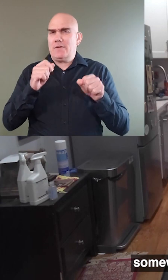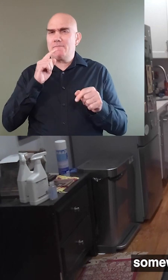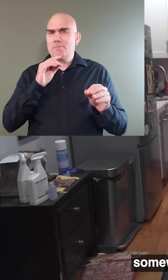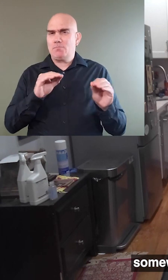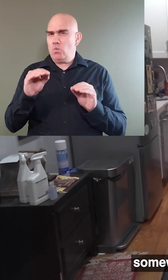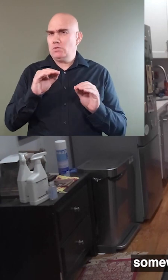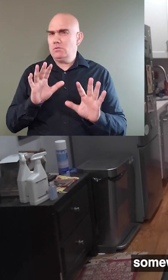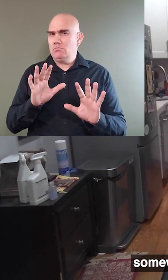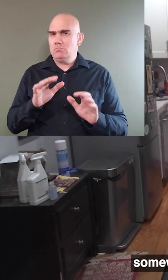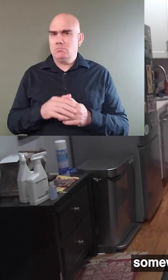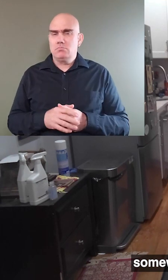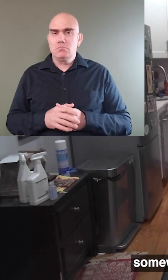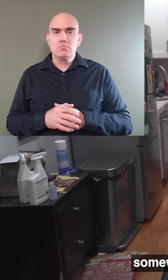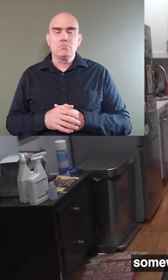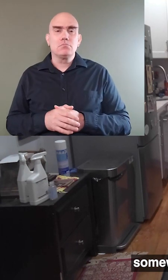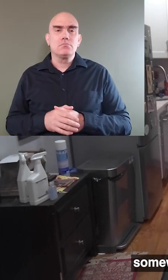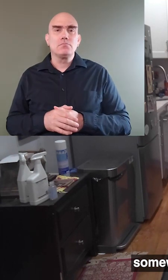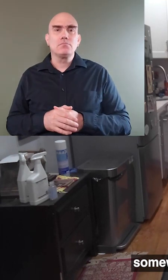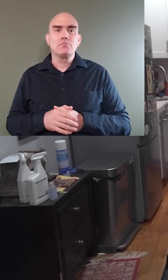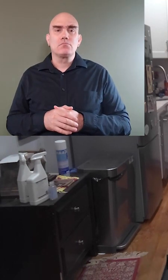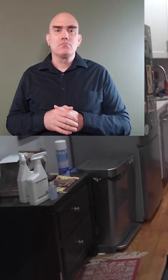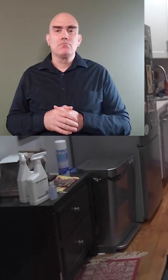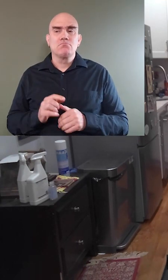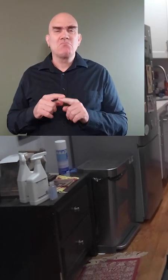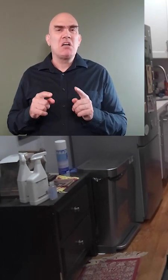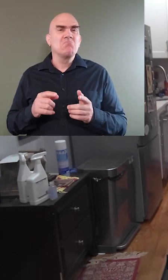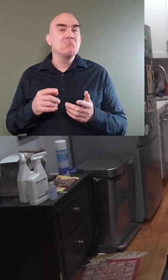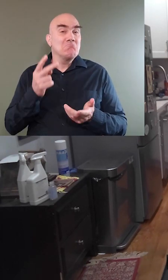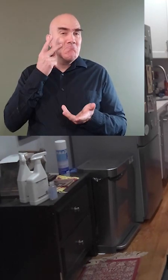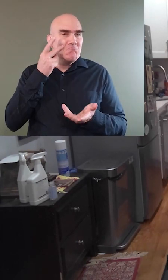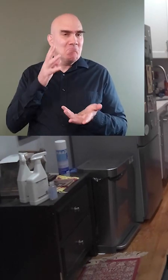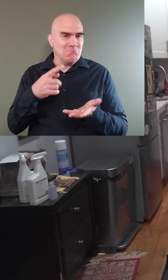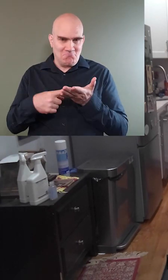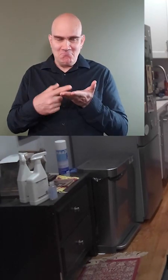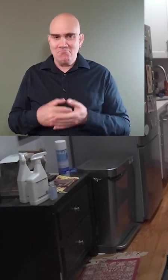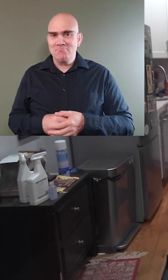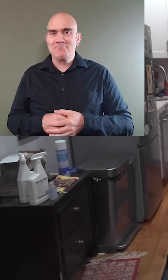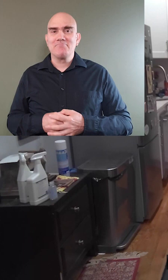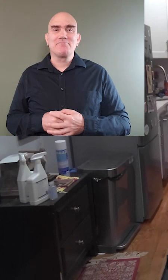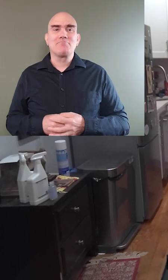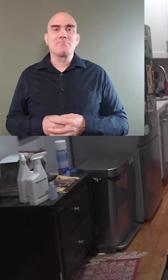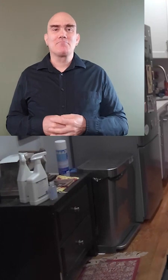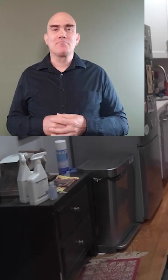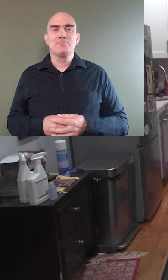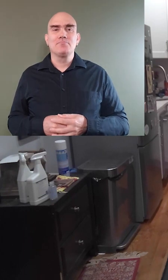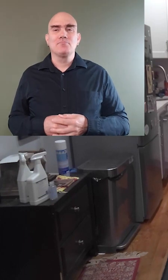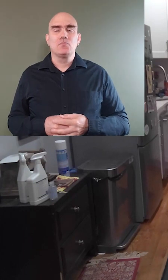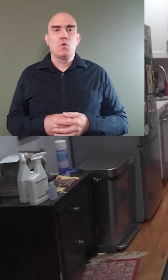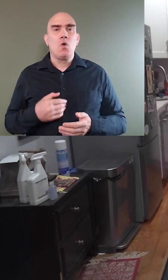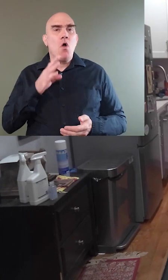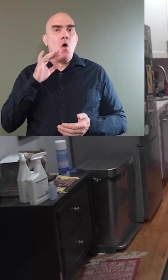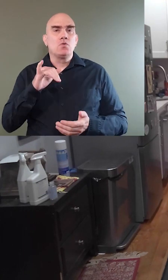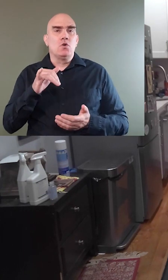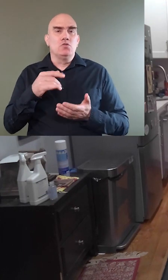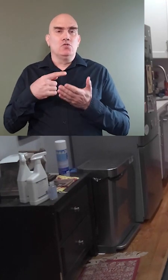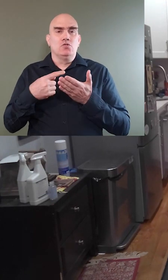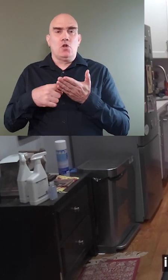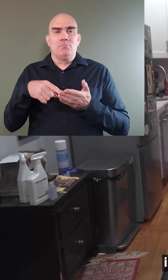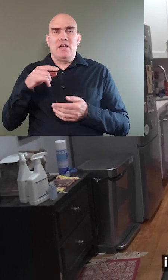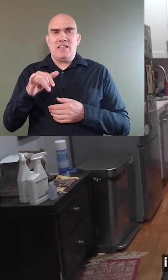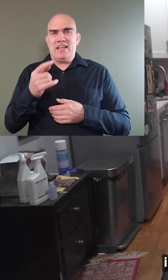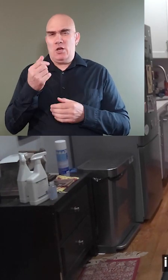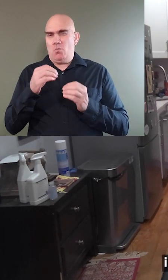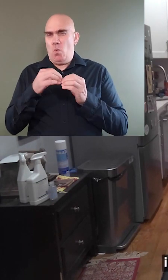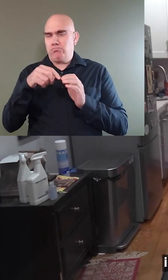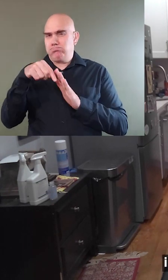capacity for motion, but we'll see about that. We'll talk about that a little bit more in